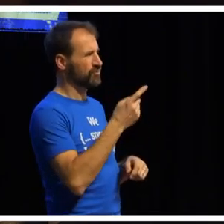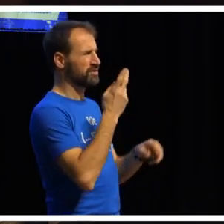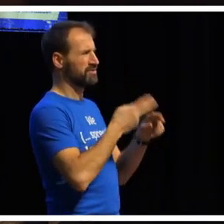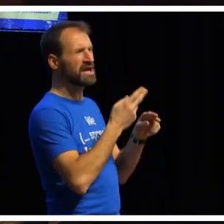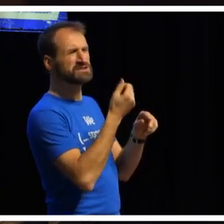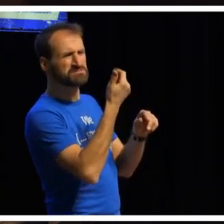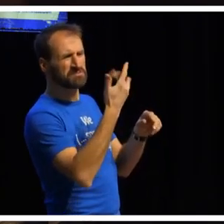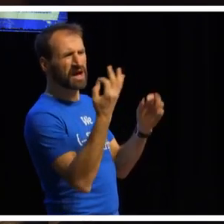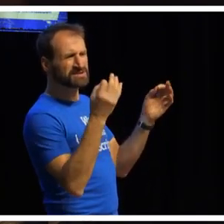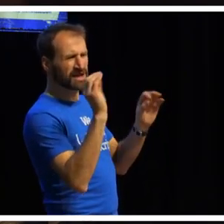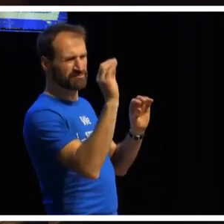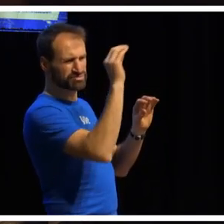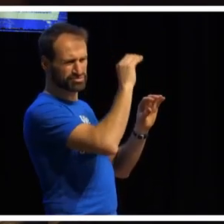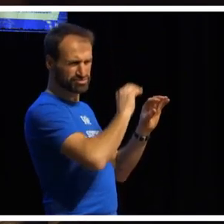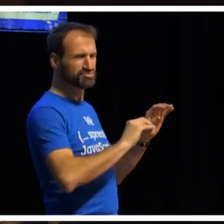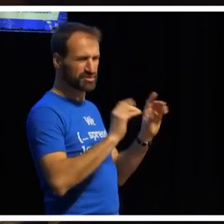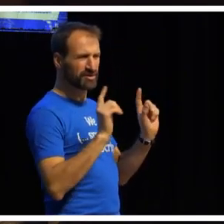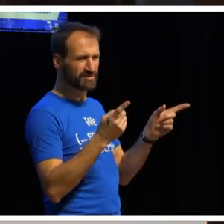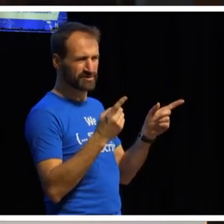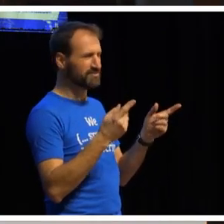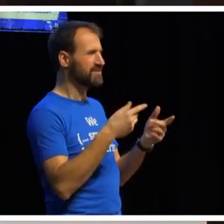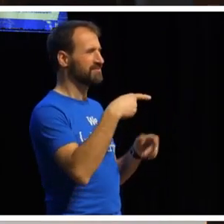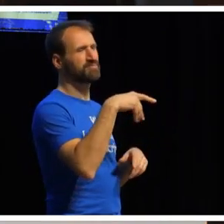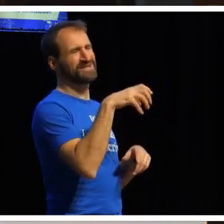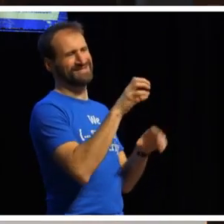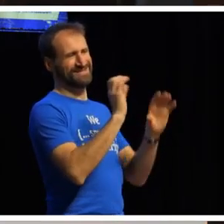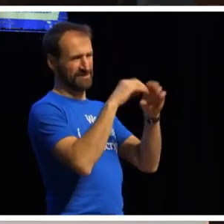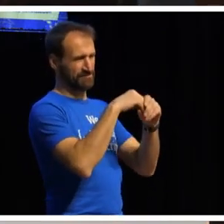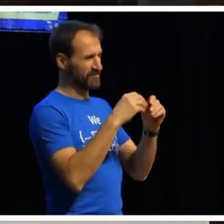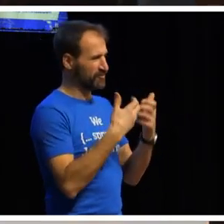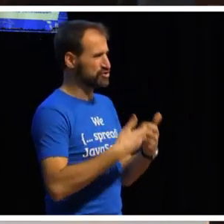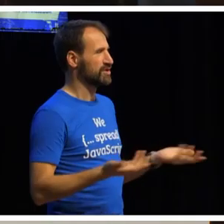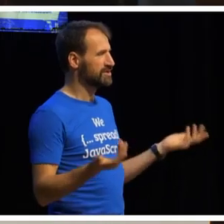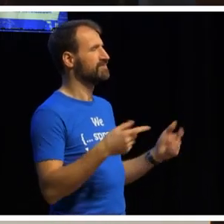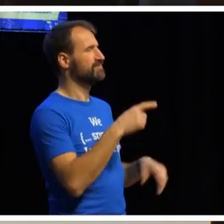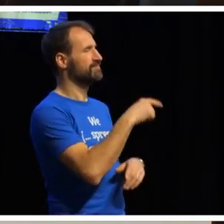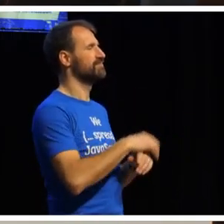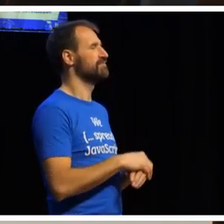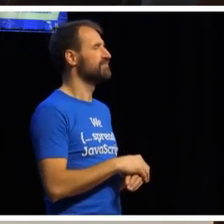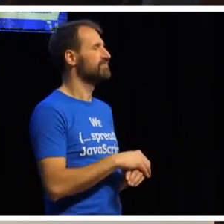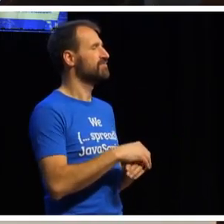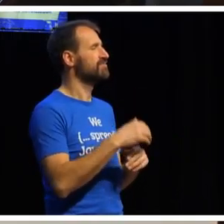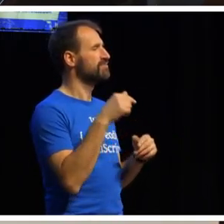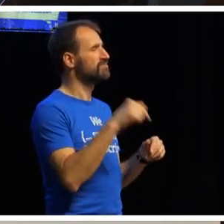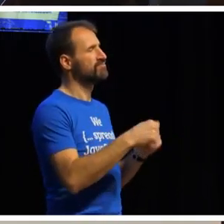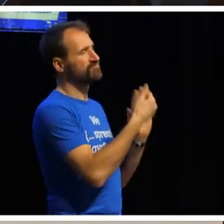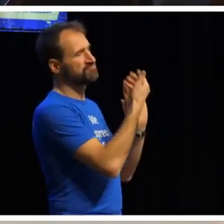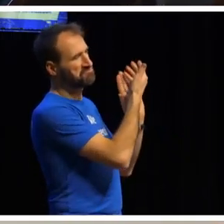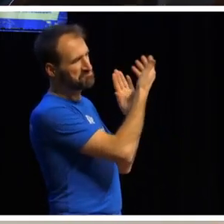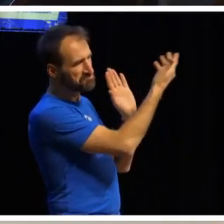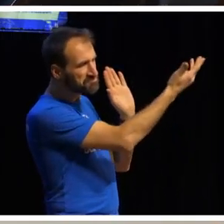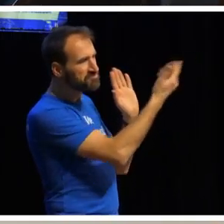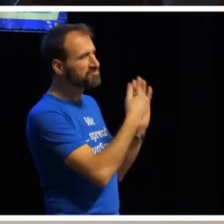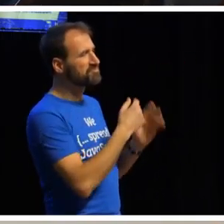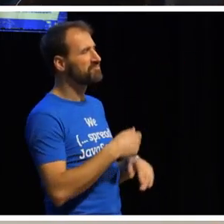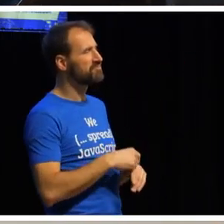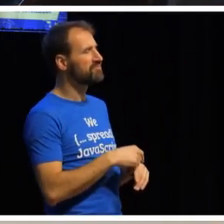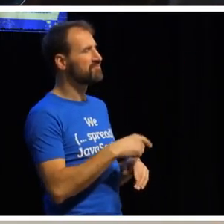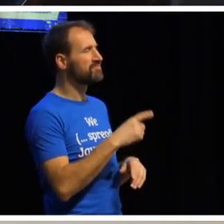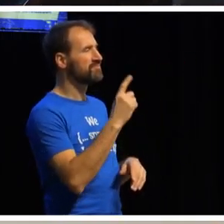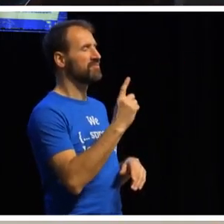easier to use. So you've got, in the bottom left, you've got the power supply, so you can run it off various different voltages. In the top